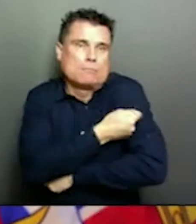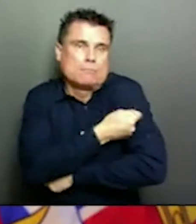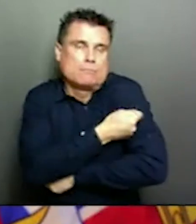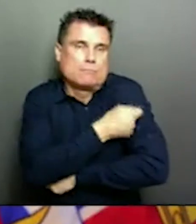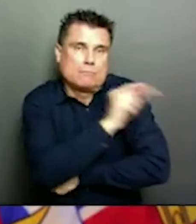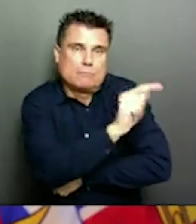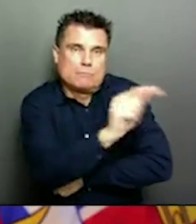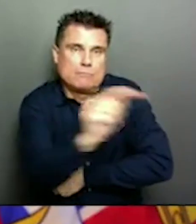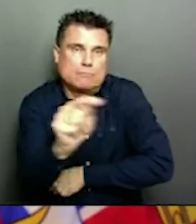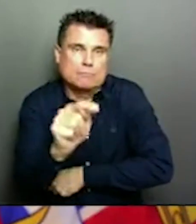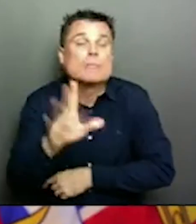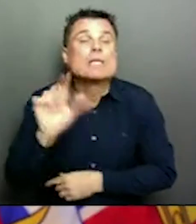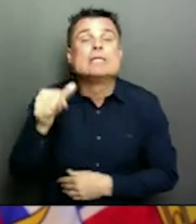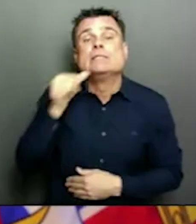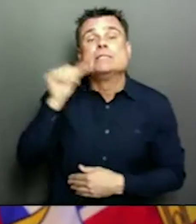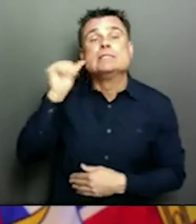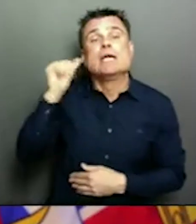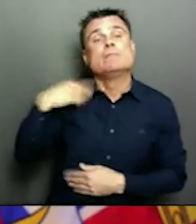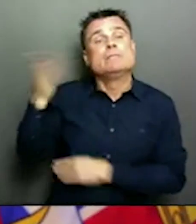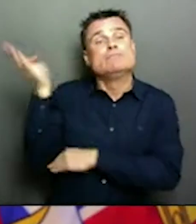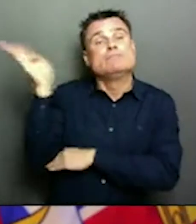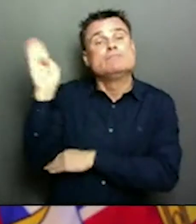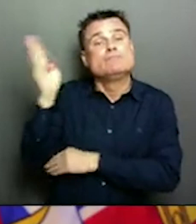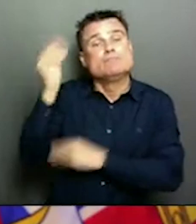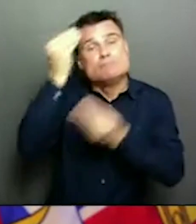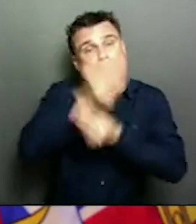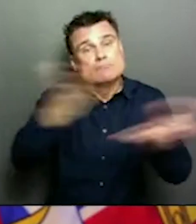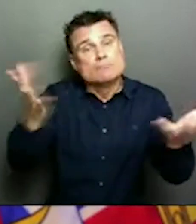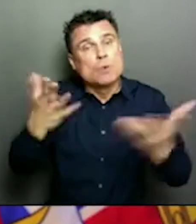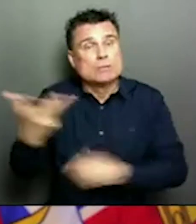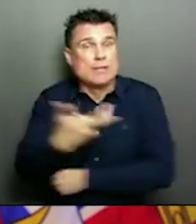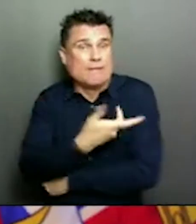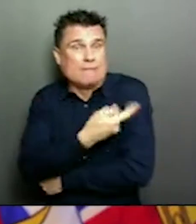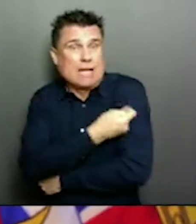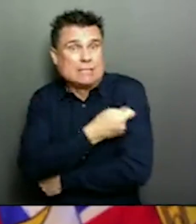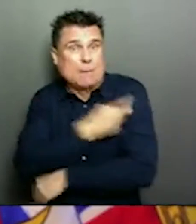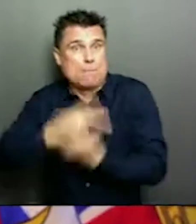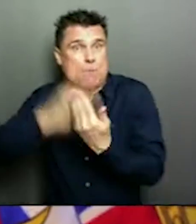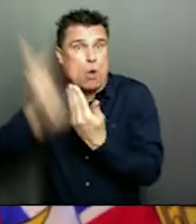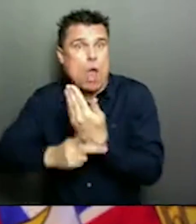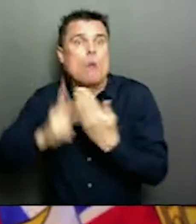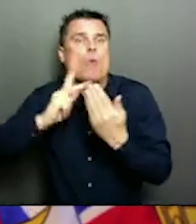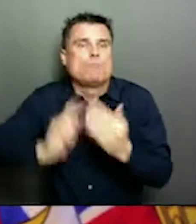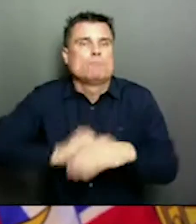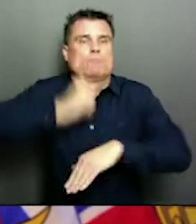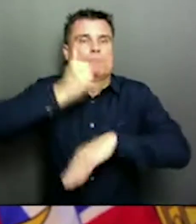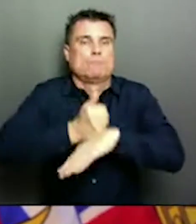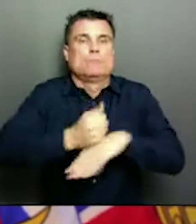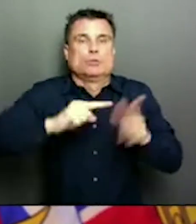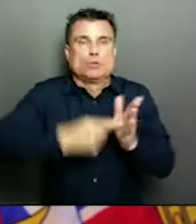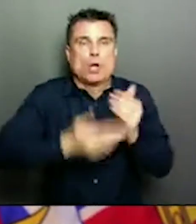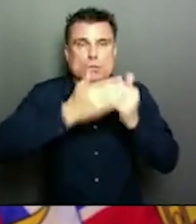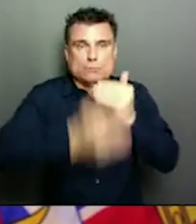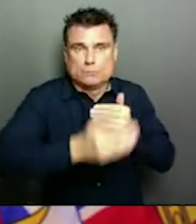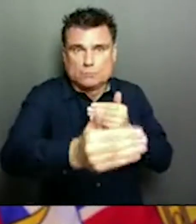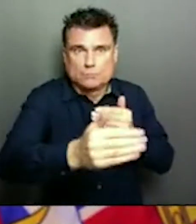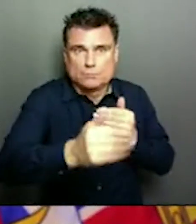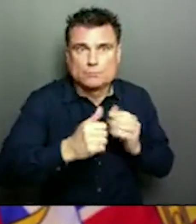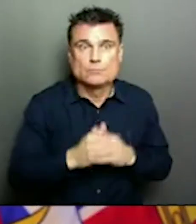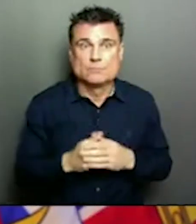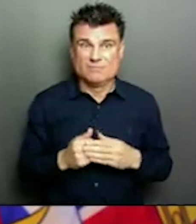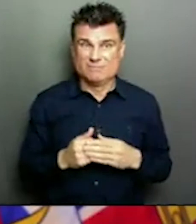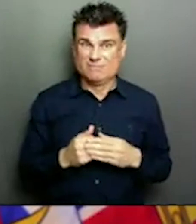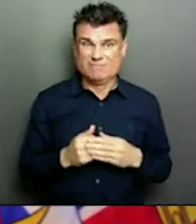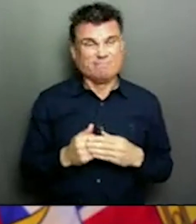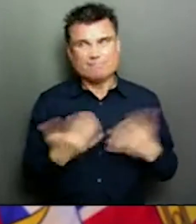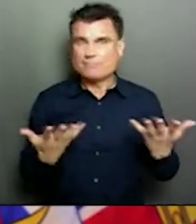will be starting, and this is an important, encouraging milestone for us in our response to our pandemic here